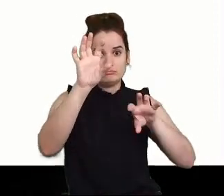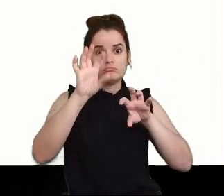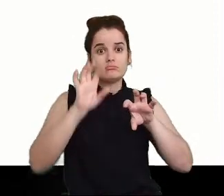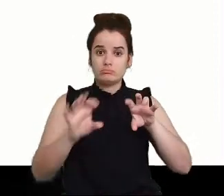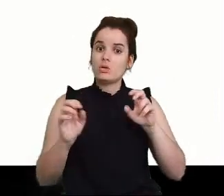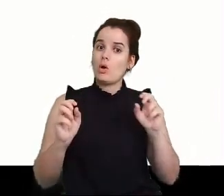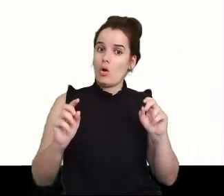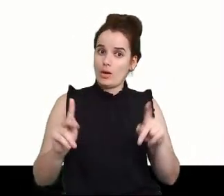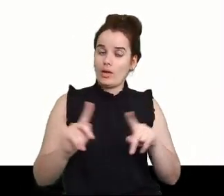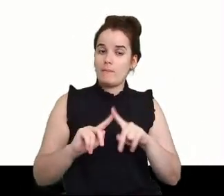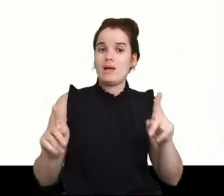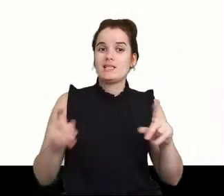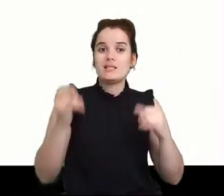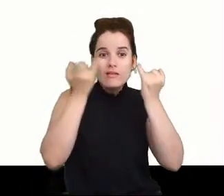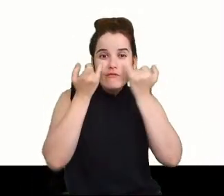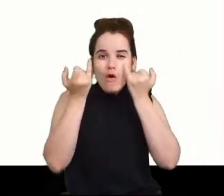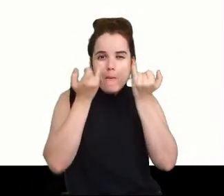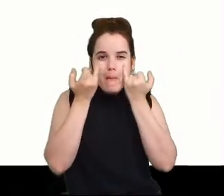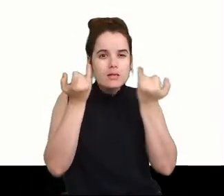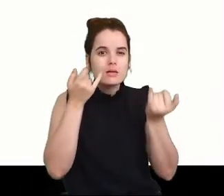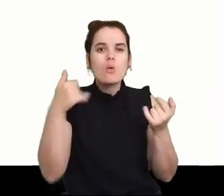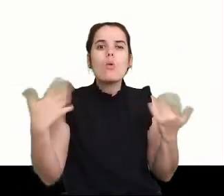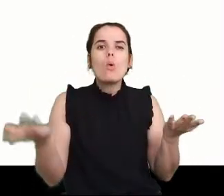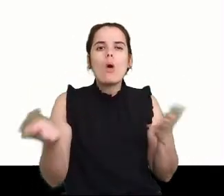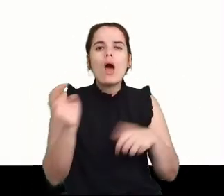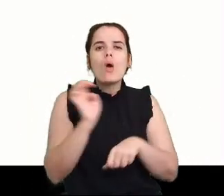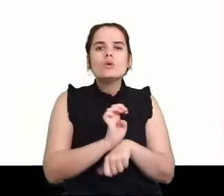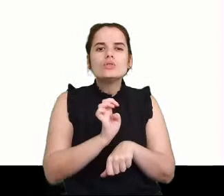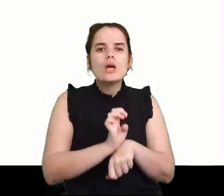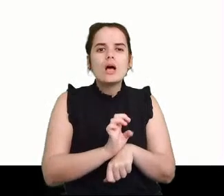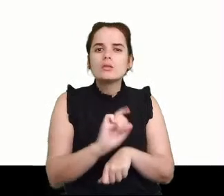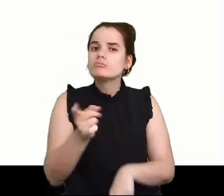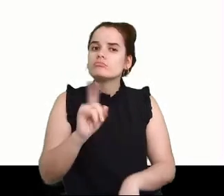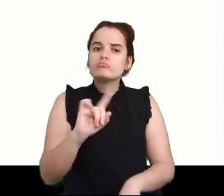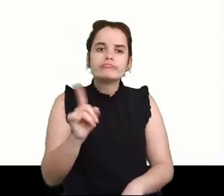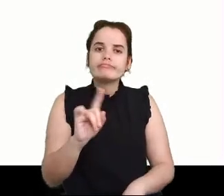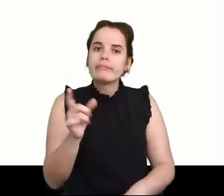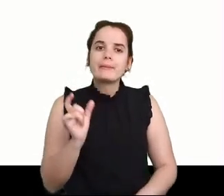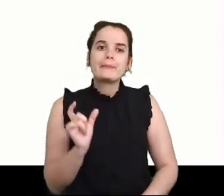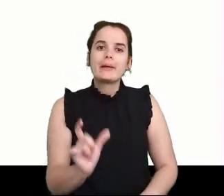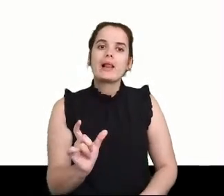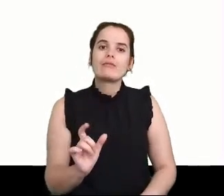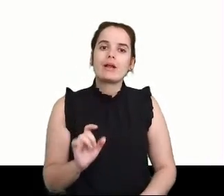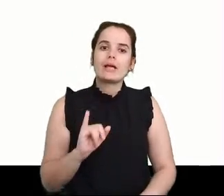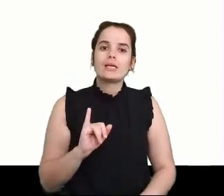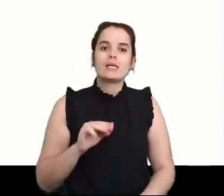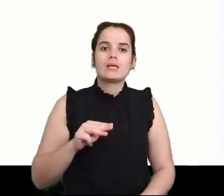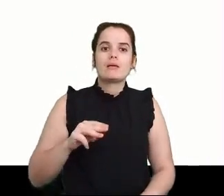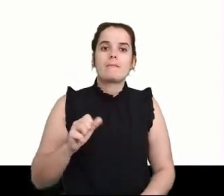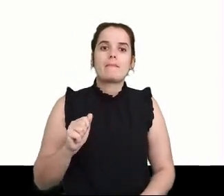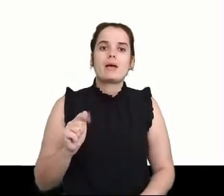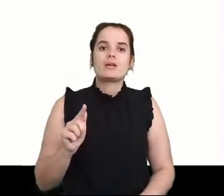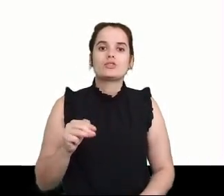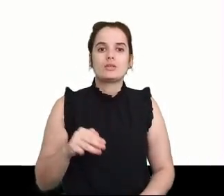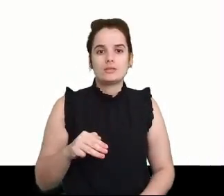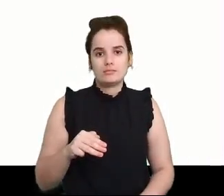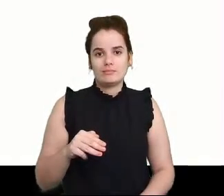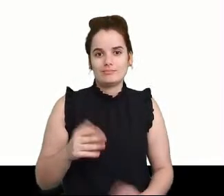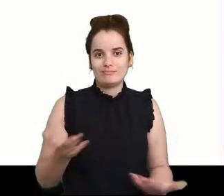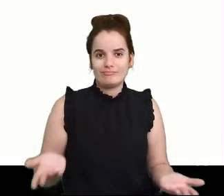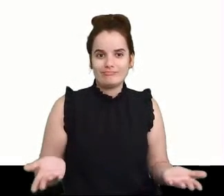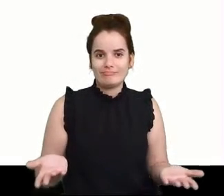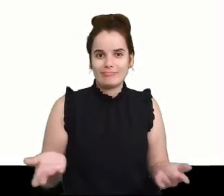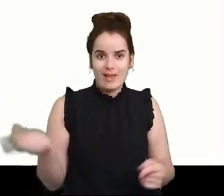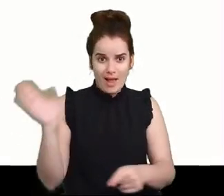is, nothing. All I'm getting is image, image, image, which is not helpful at all, of course, and is actually